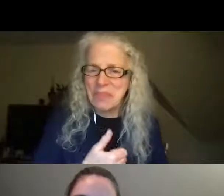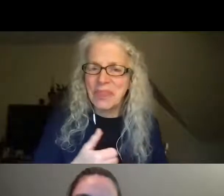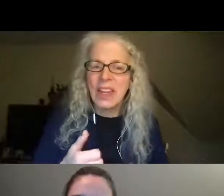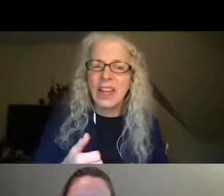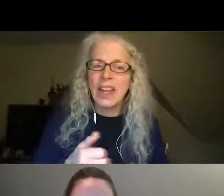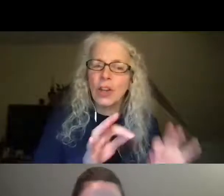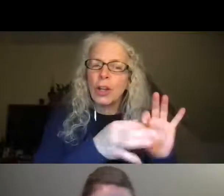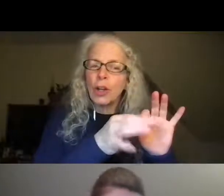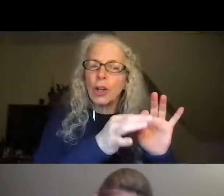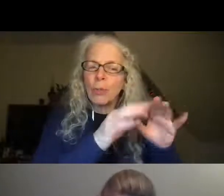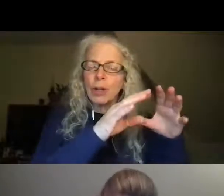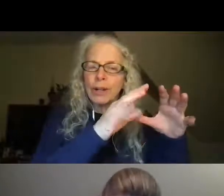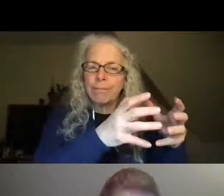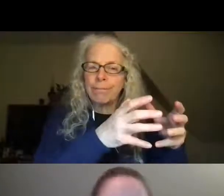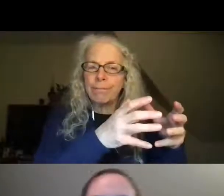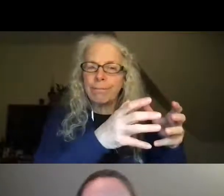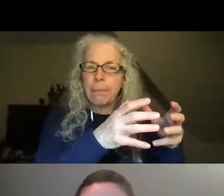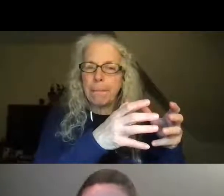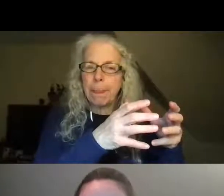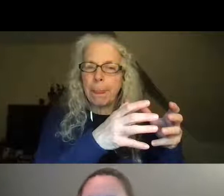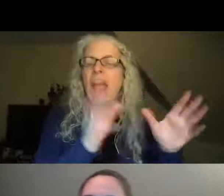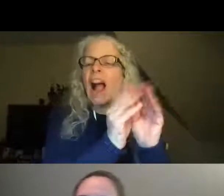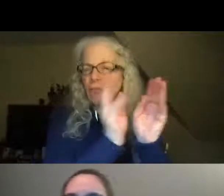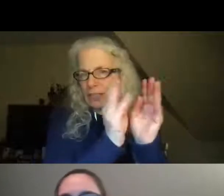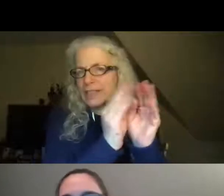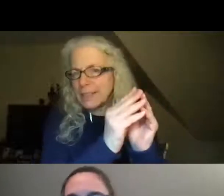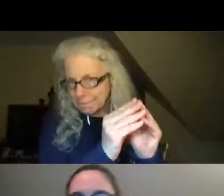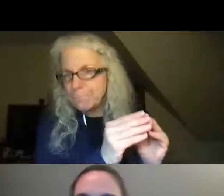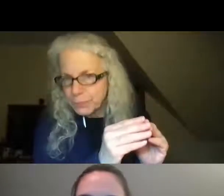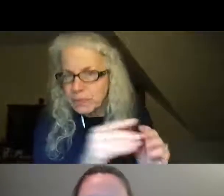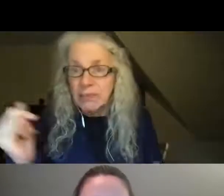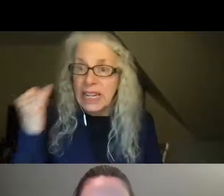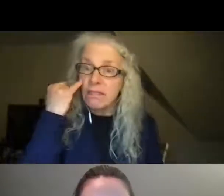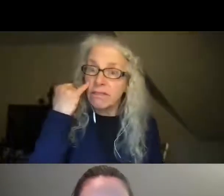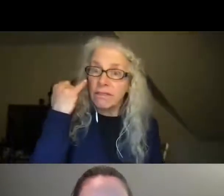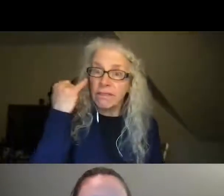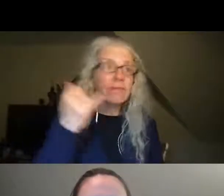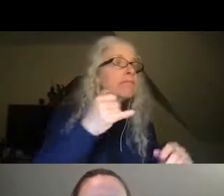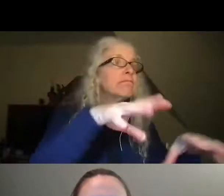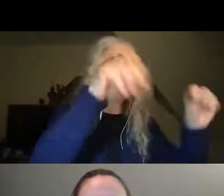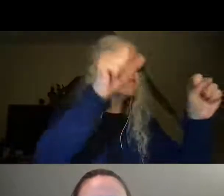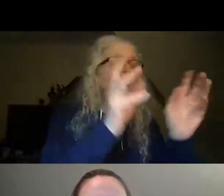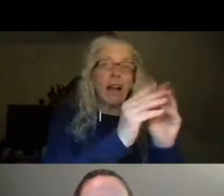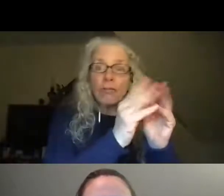The interpreter conferences when I am able to attend those.